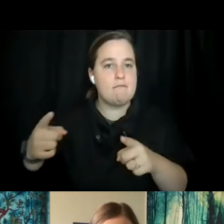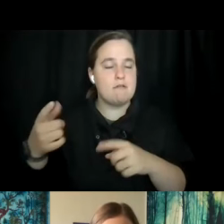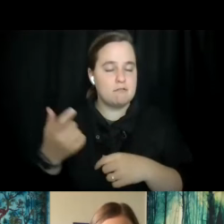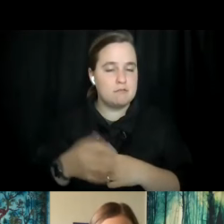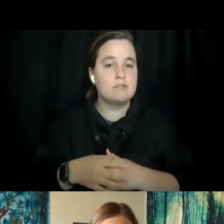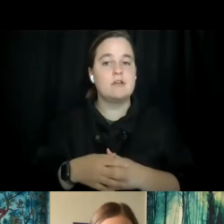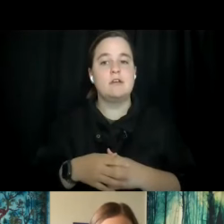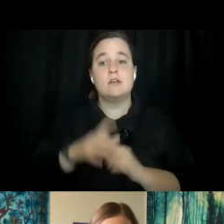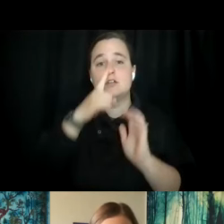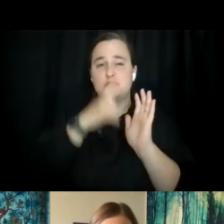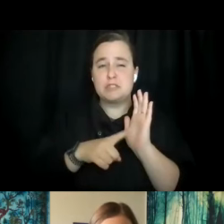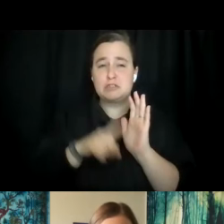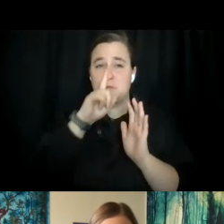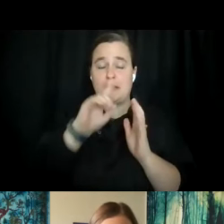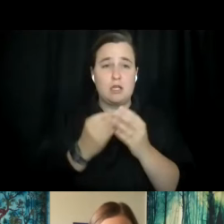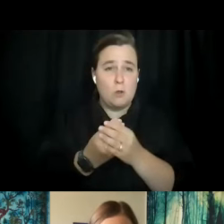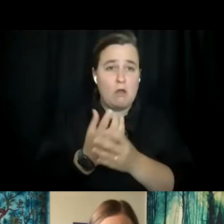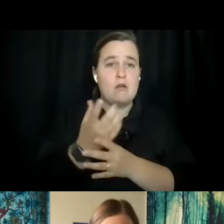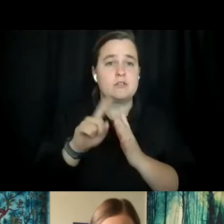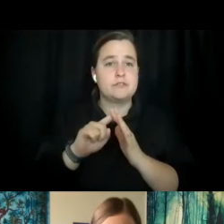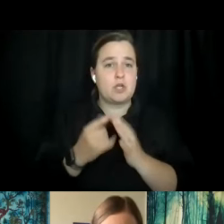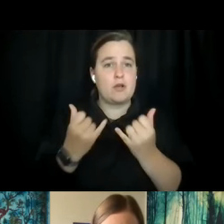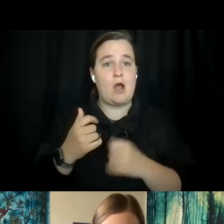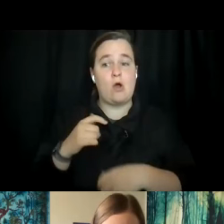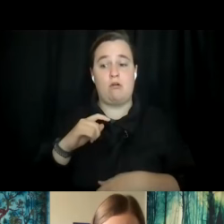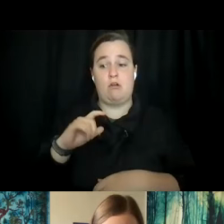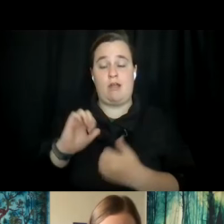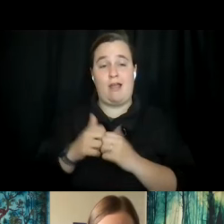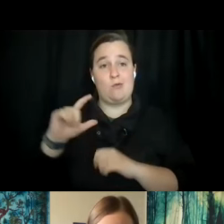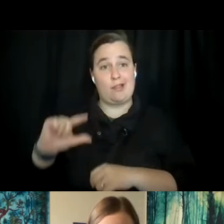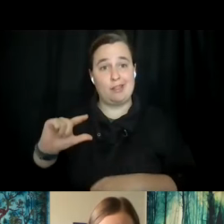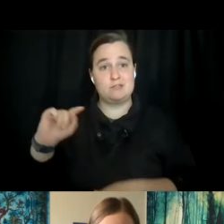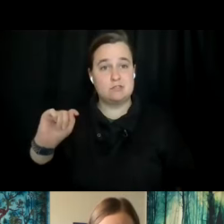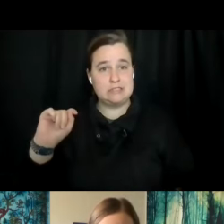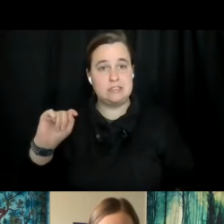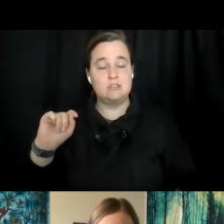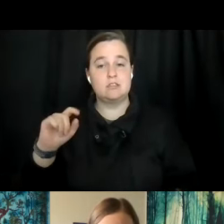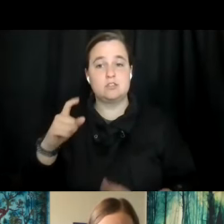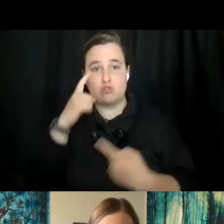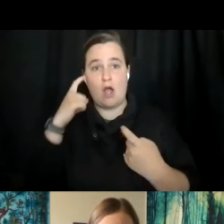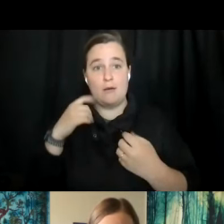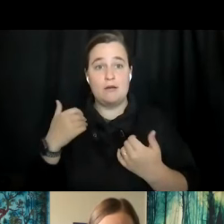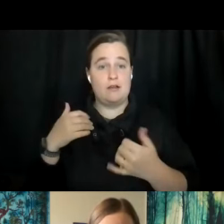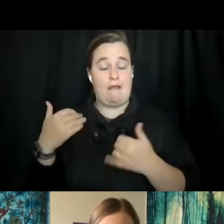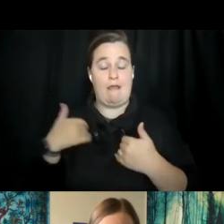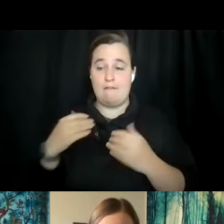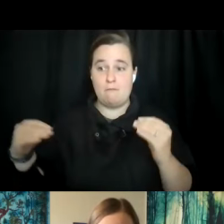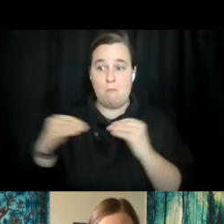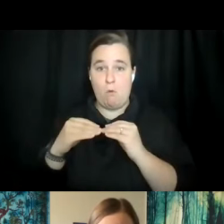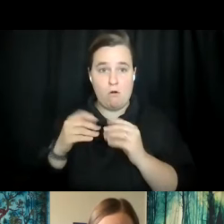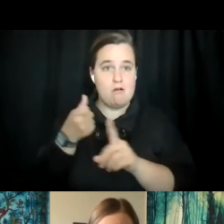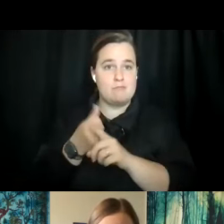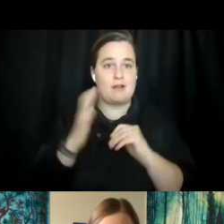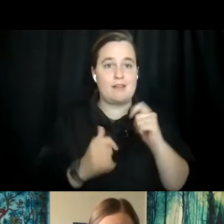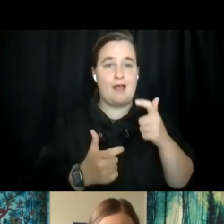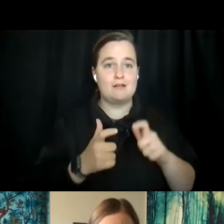research is really emerging on how little t traumas can be as or even more impactful than big T traumas.